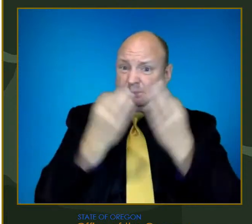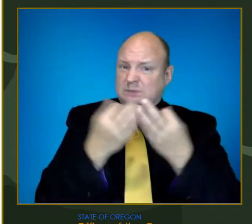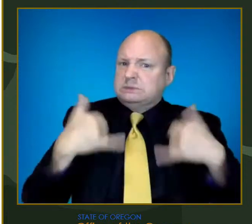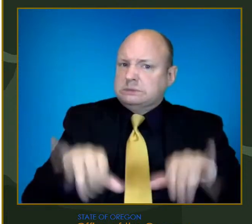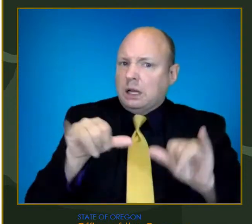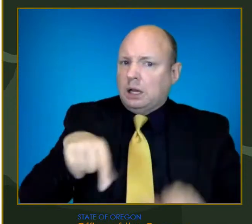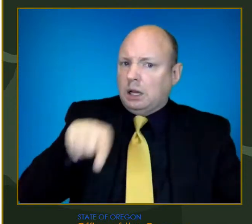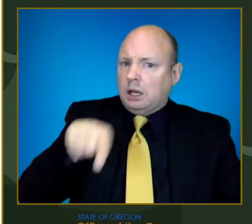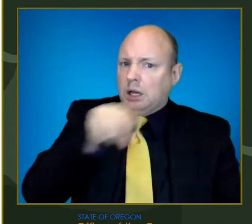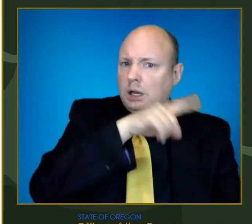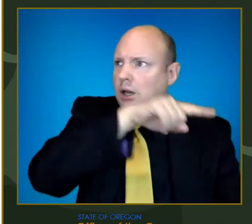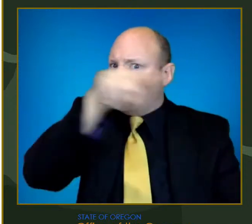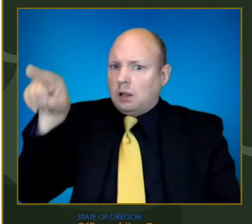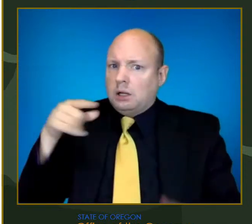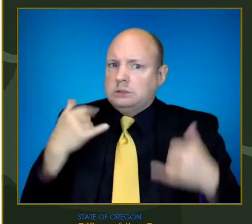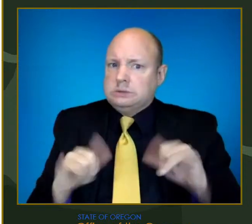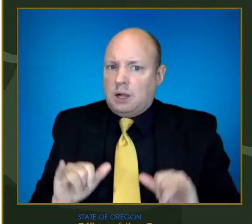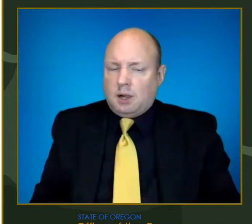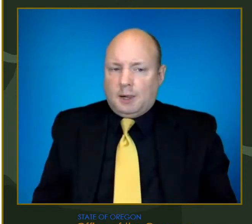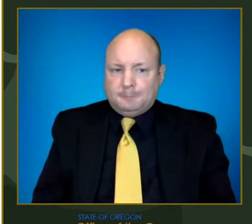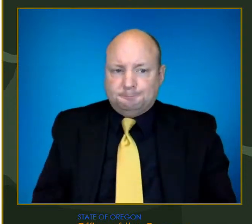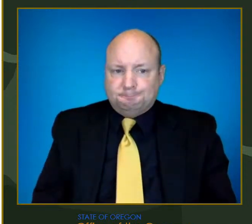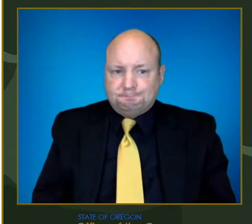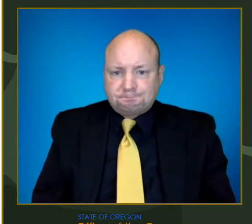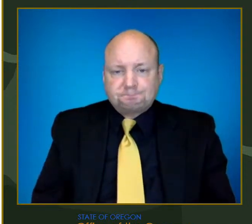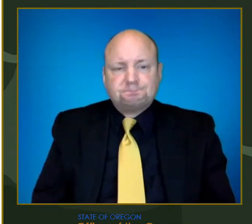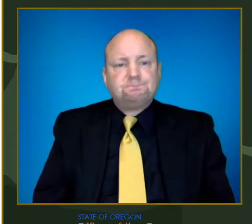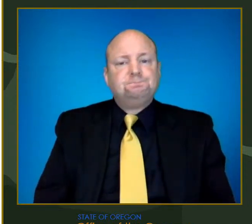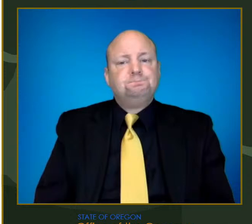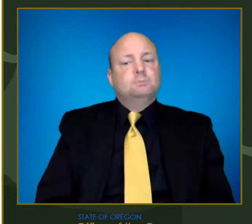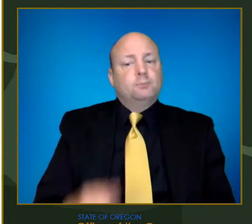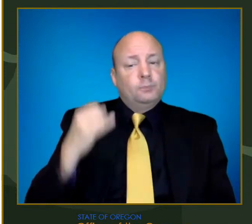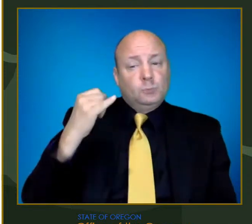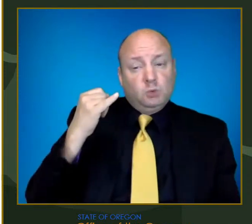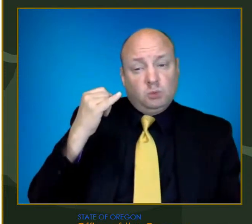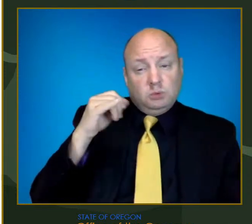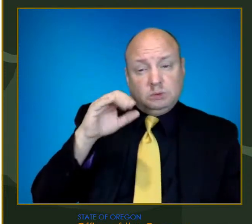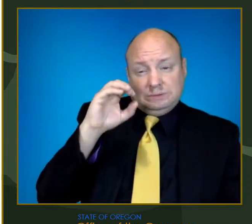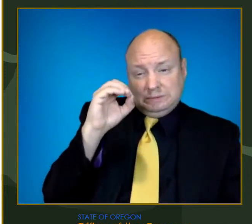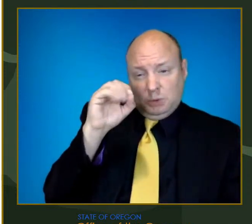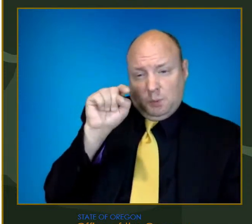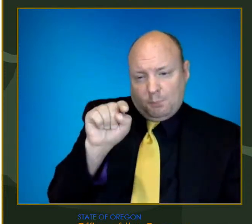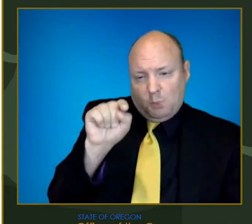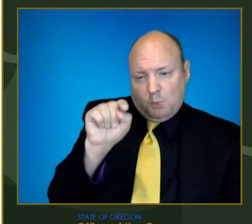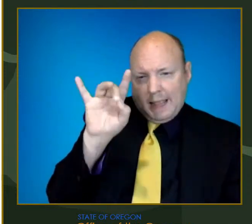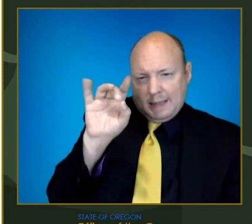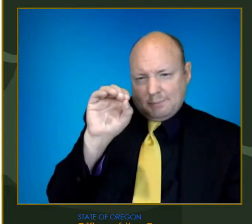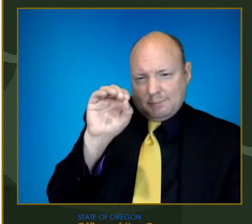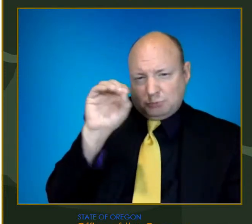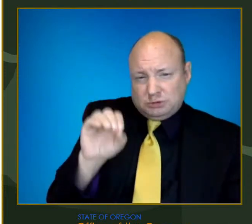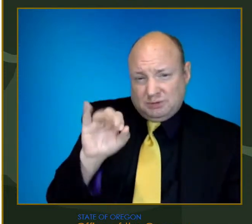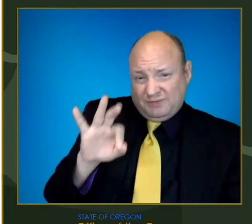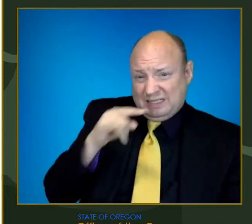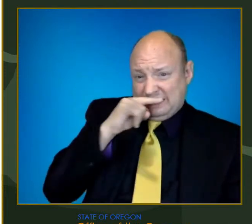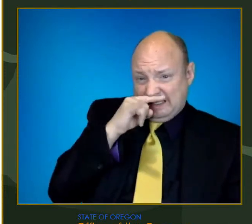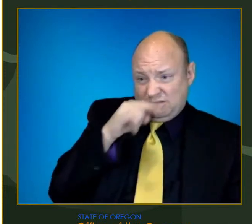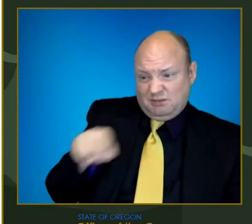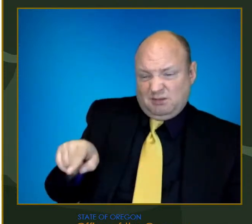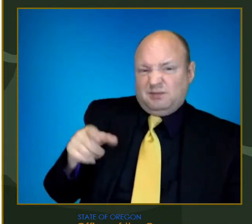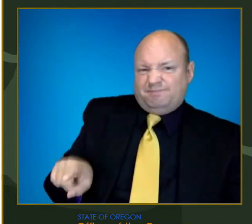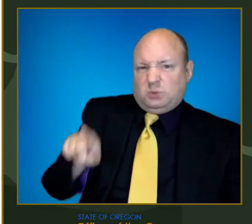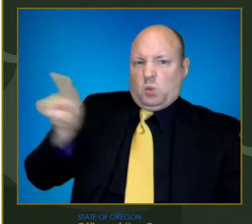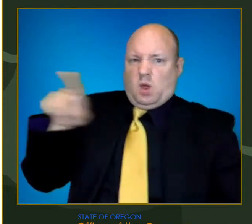0.9% of pediatric patients have been hospitalized at some point during their COVID-19 illness. There have been 2 reported deaths in Oregon